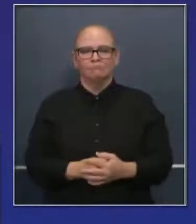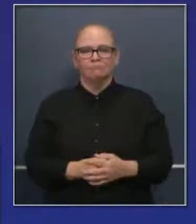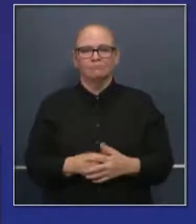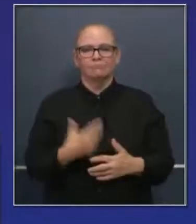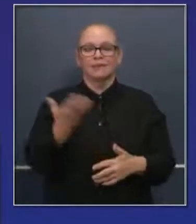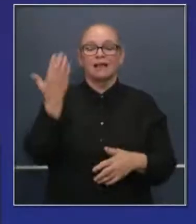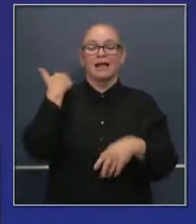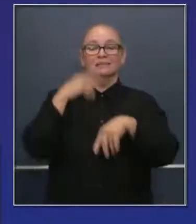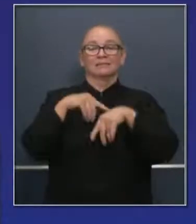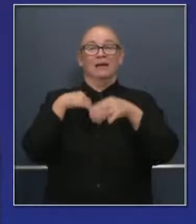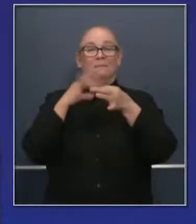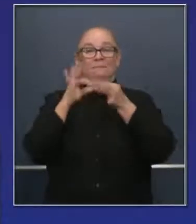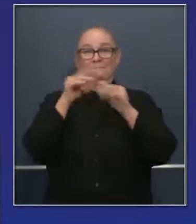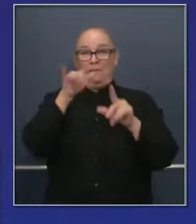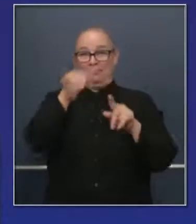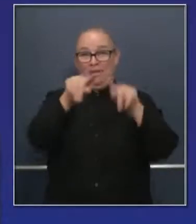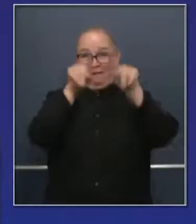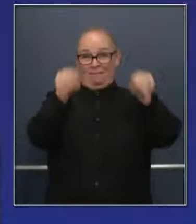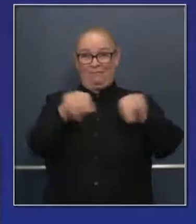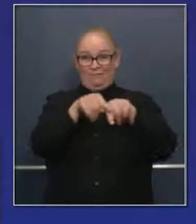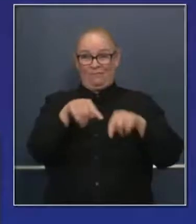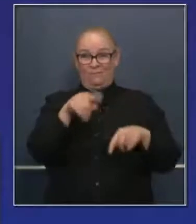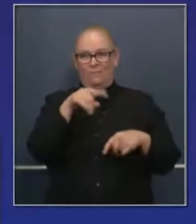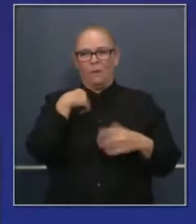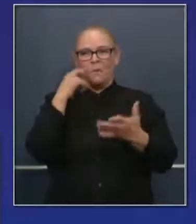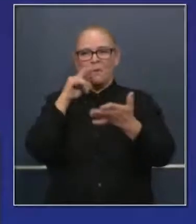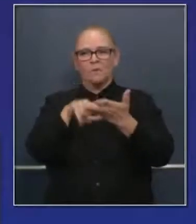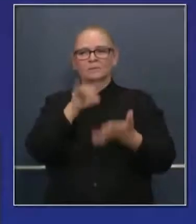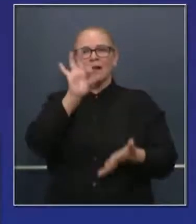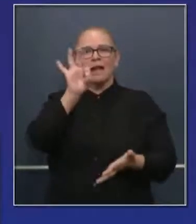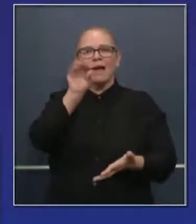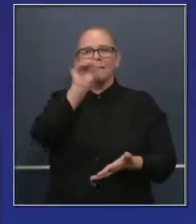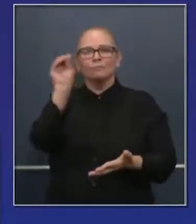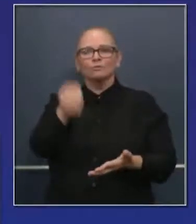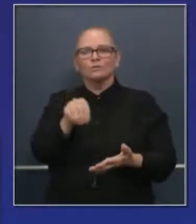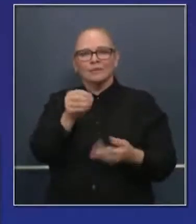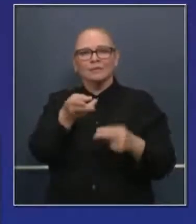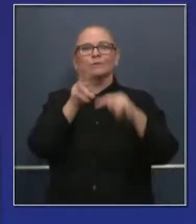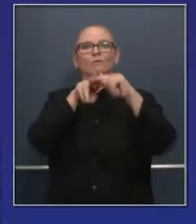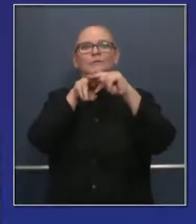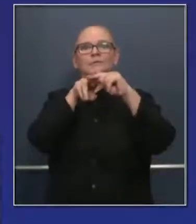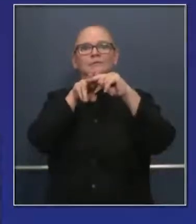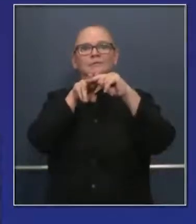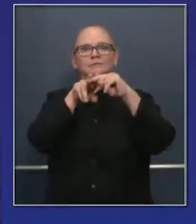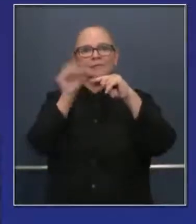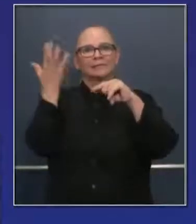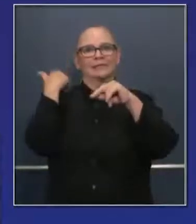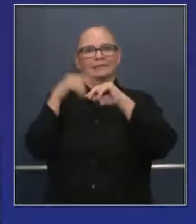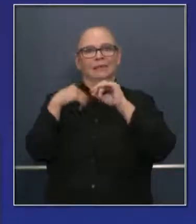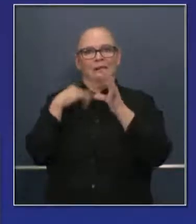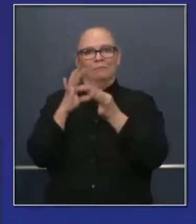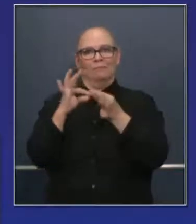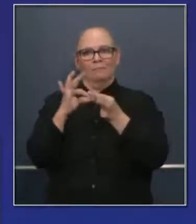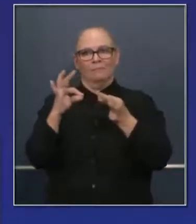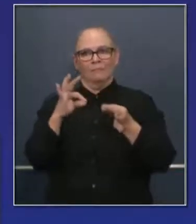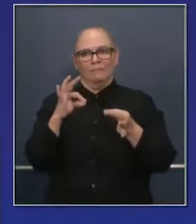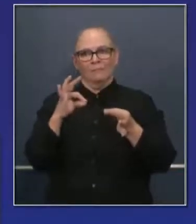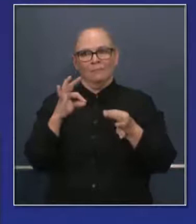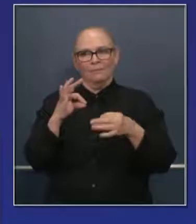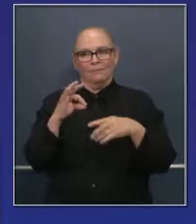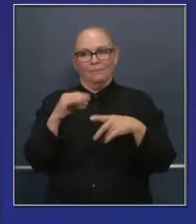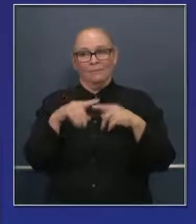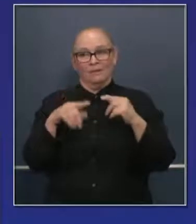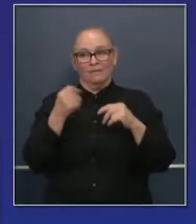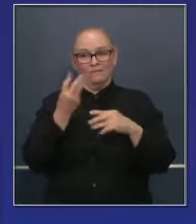you, we had seen a 9% increase. Remember, it was as much as 50% a few weeks